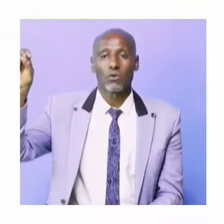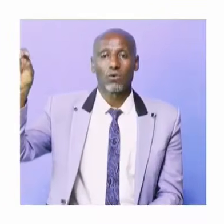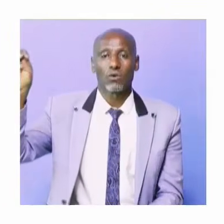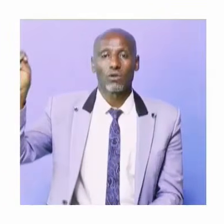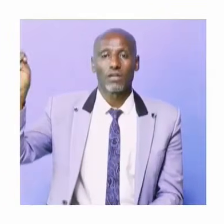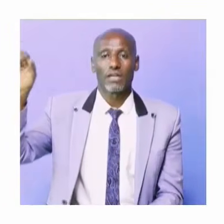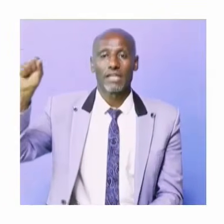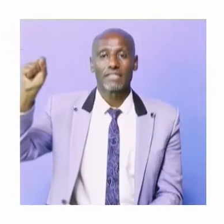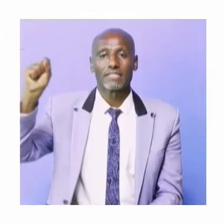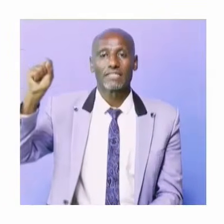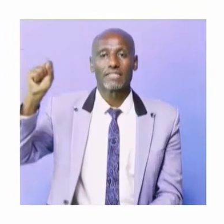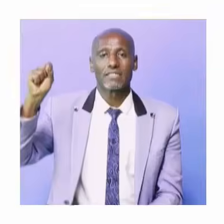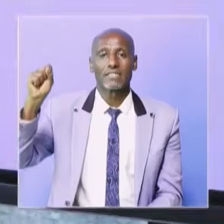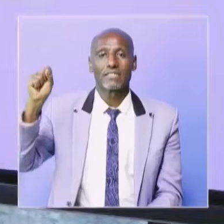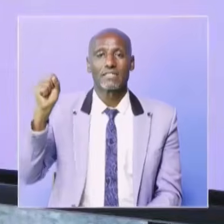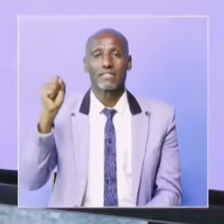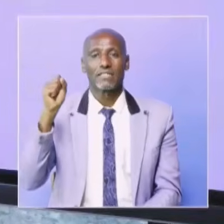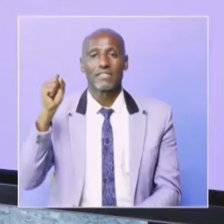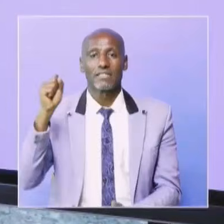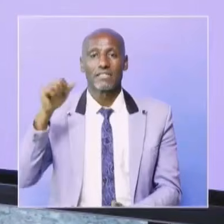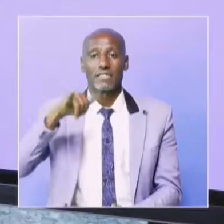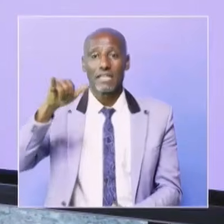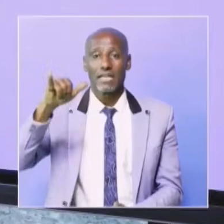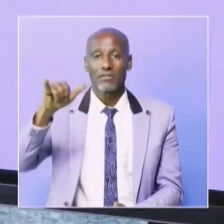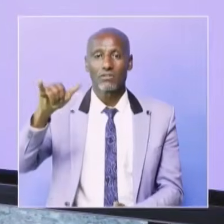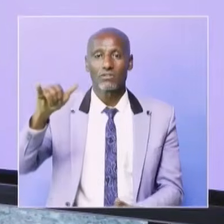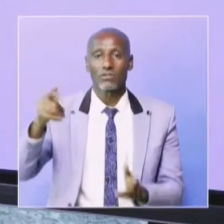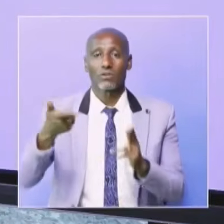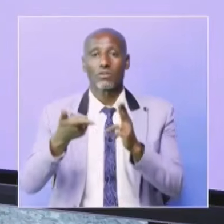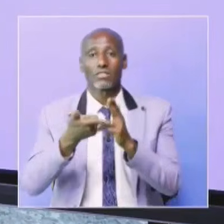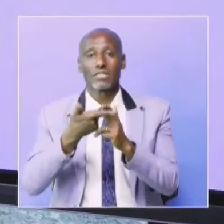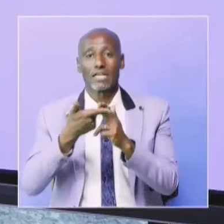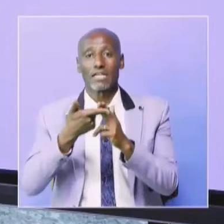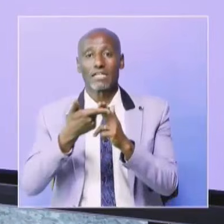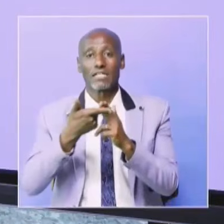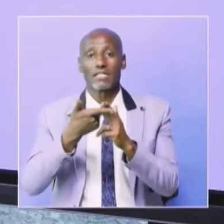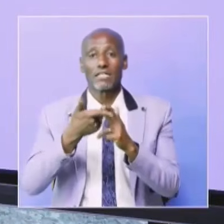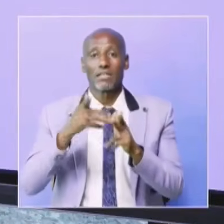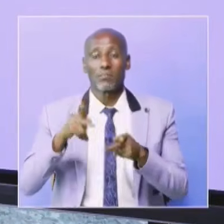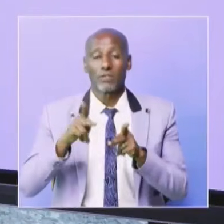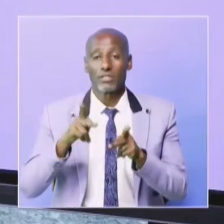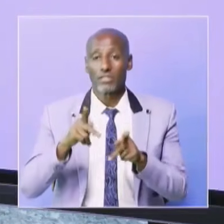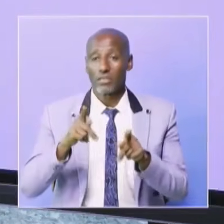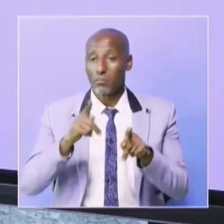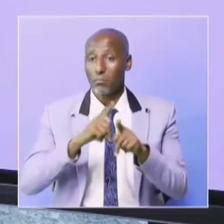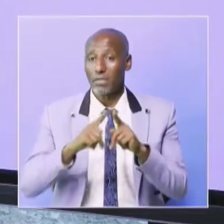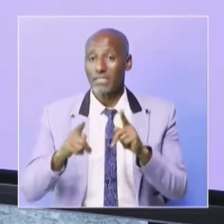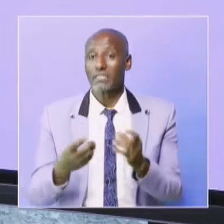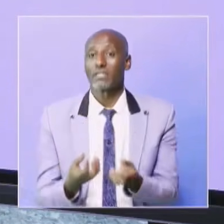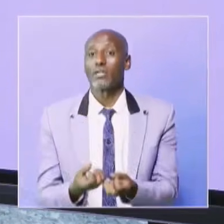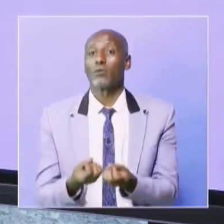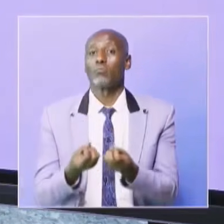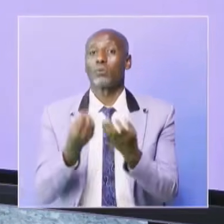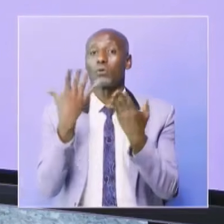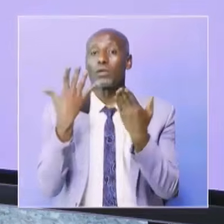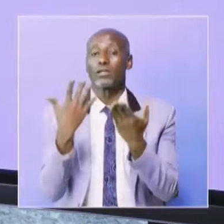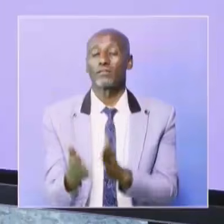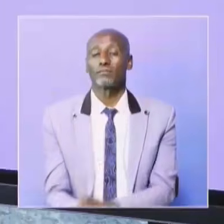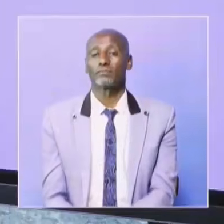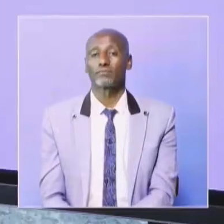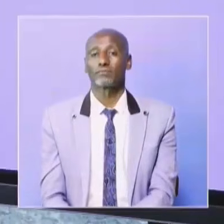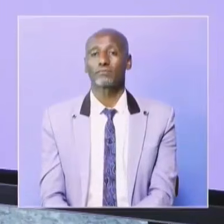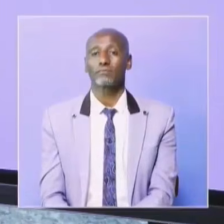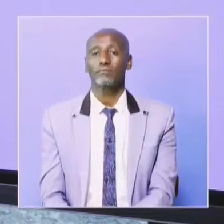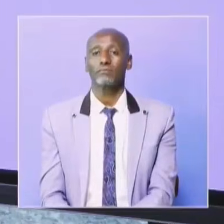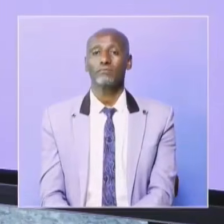Again, they. They is also a third person, but it is plural. As you can see here, I am